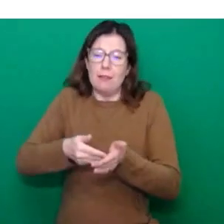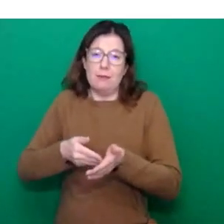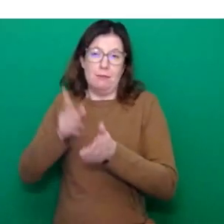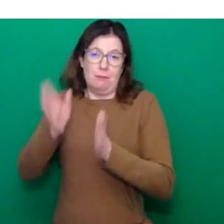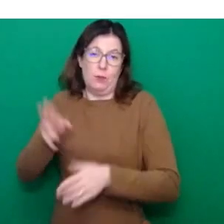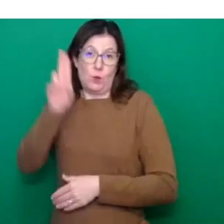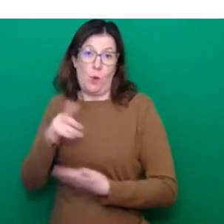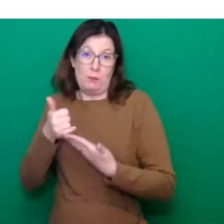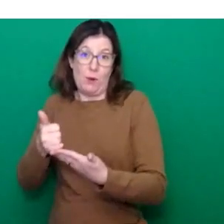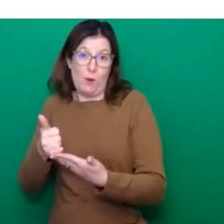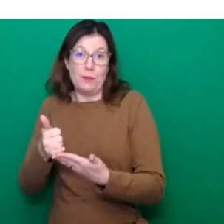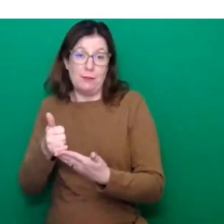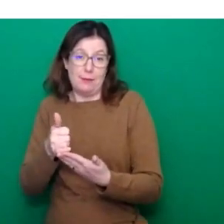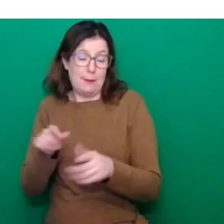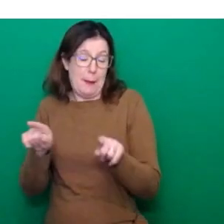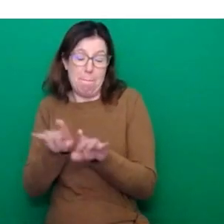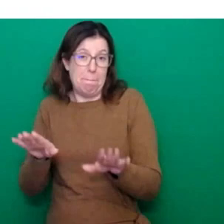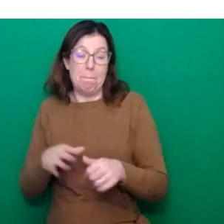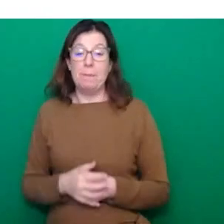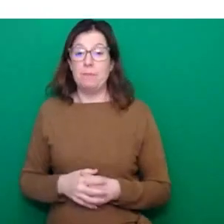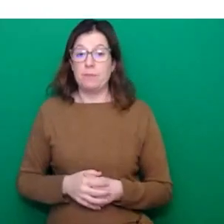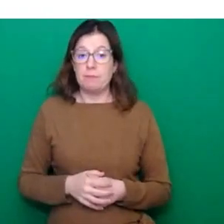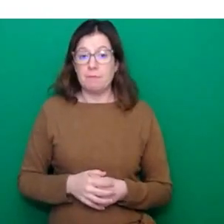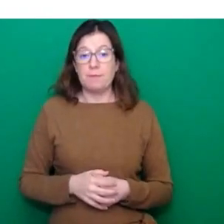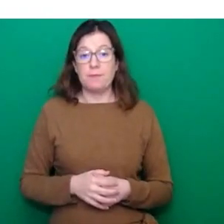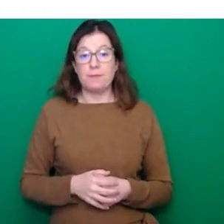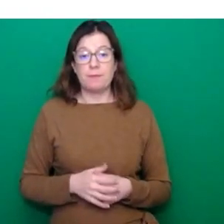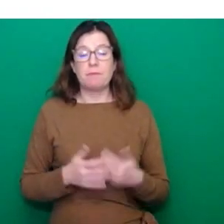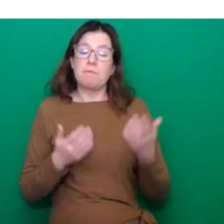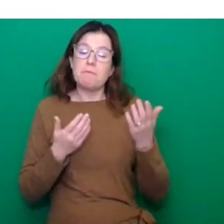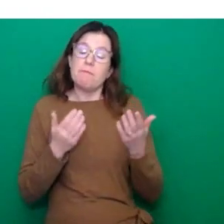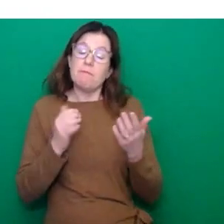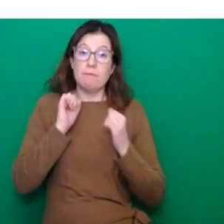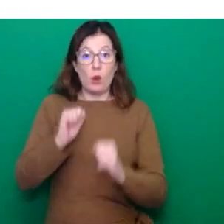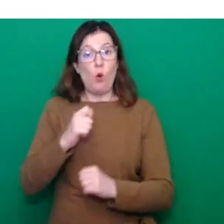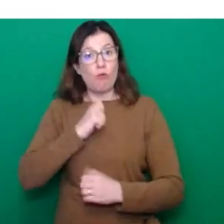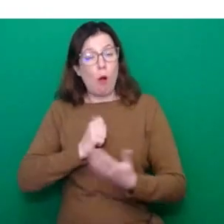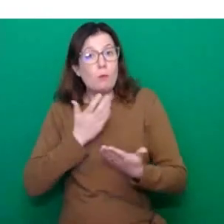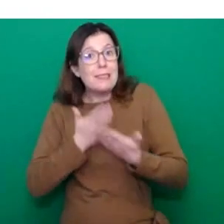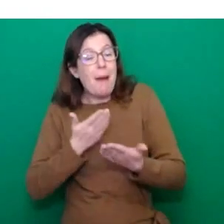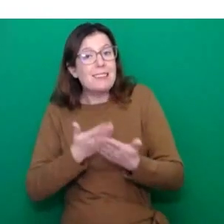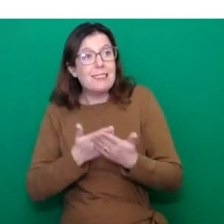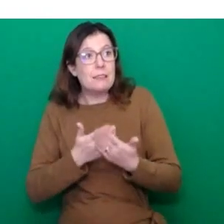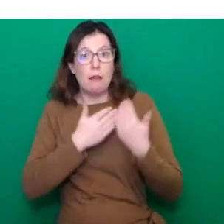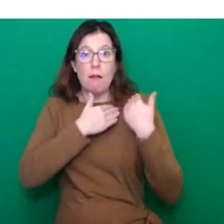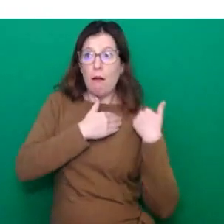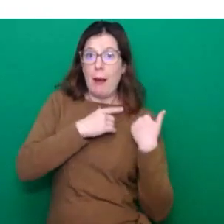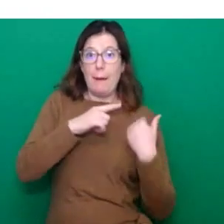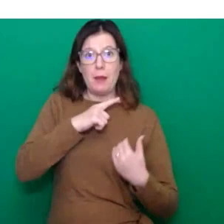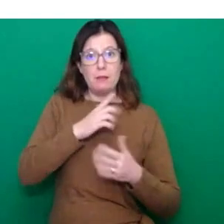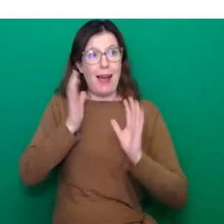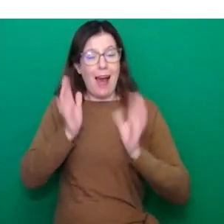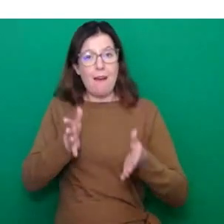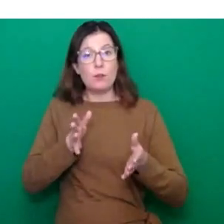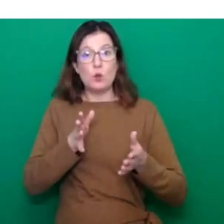And in that sense, I guess it's a demanding role in the way that you're having to make relationships with